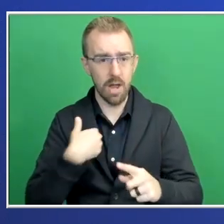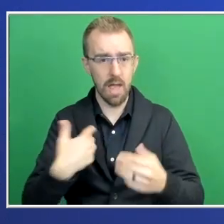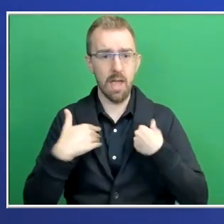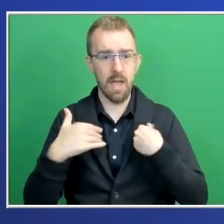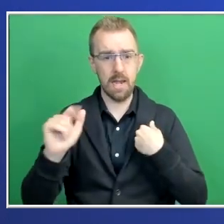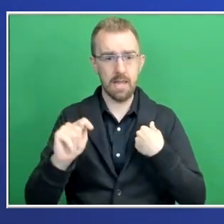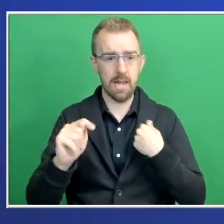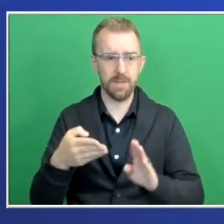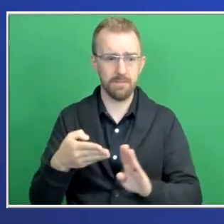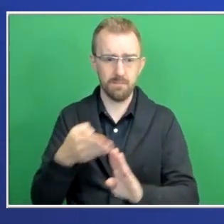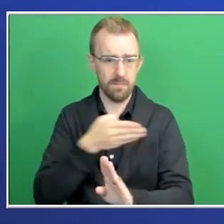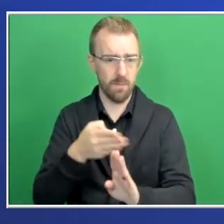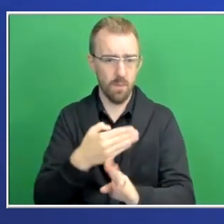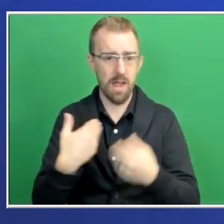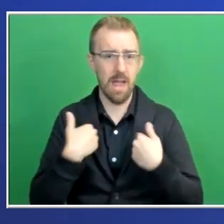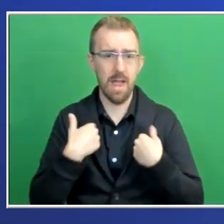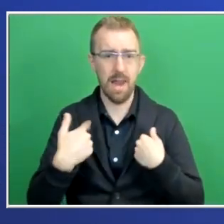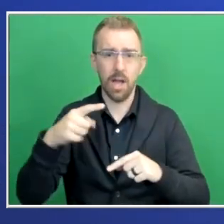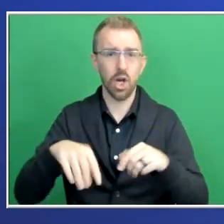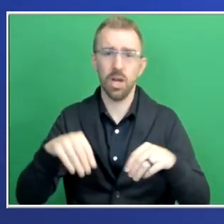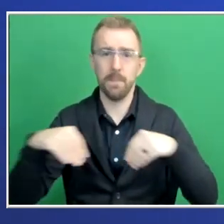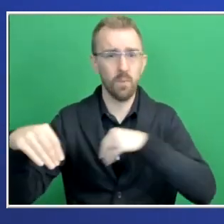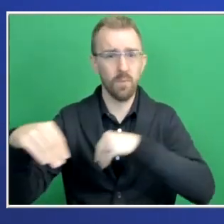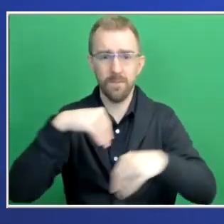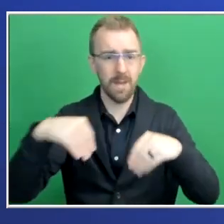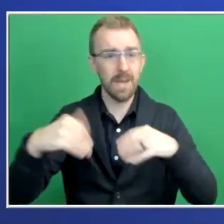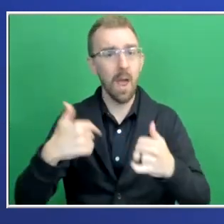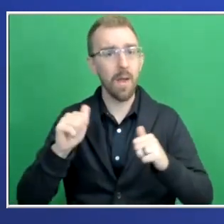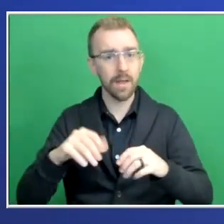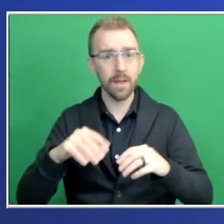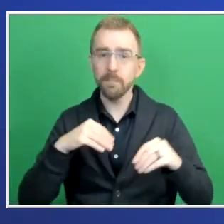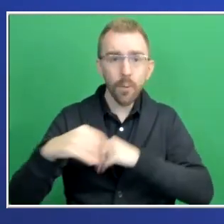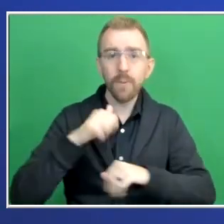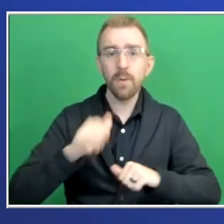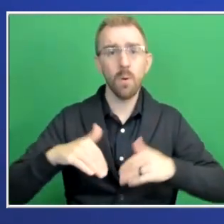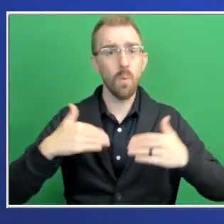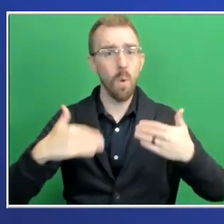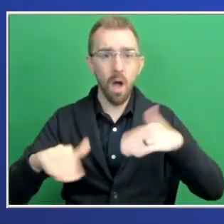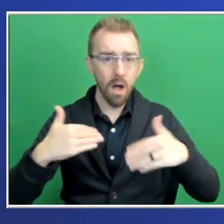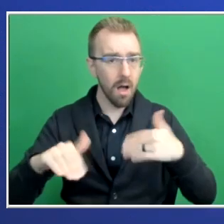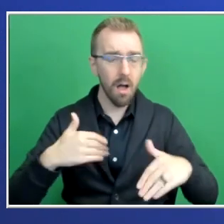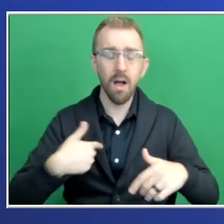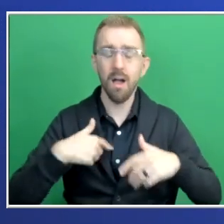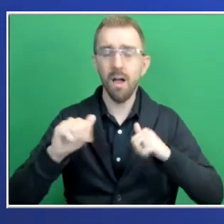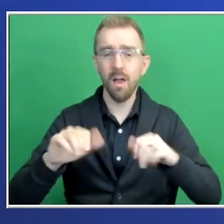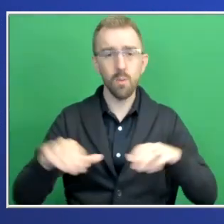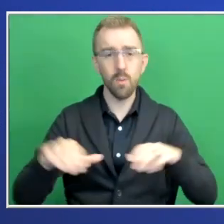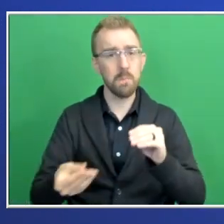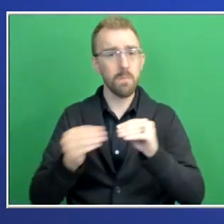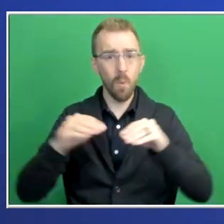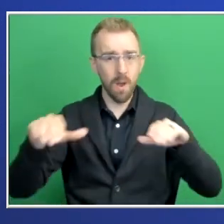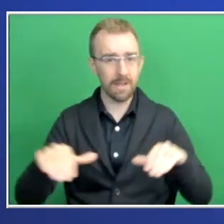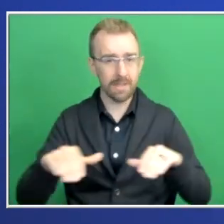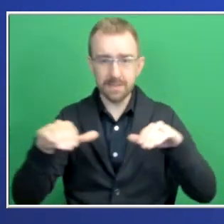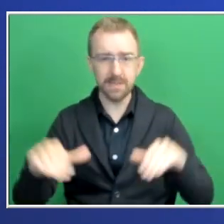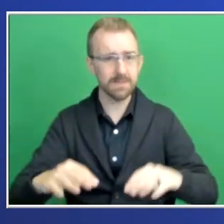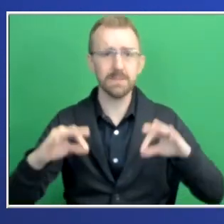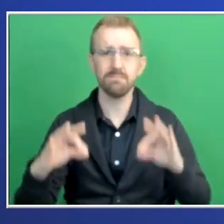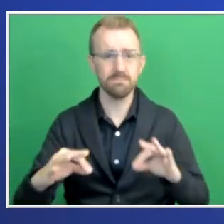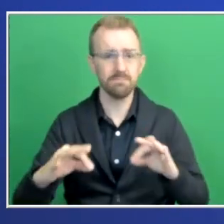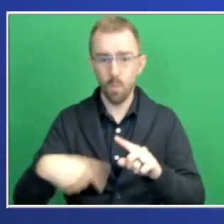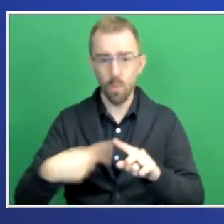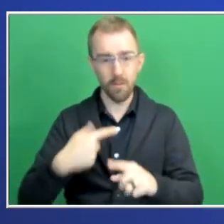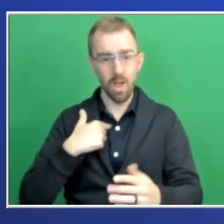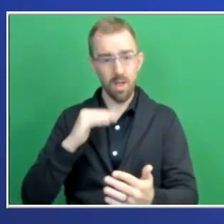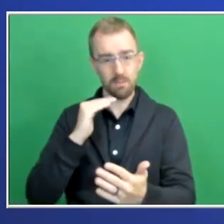before I had it, I couldn't get around. Now I can get around, I can walk, I can do more activities. Like when I got here as